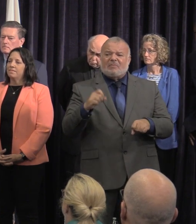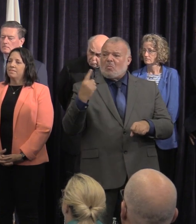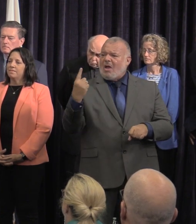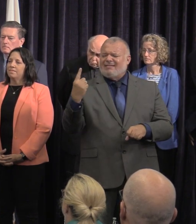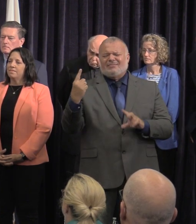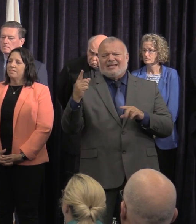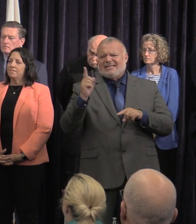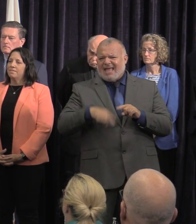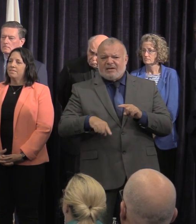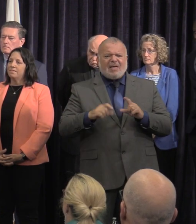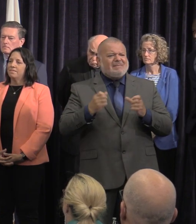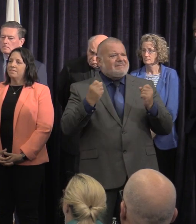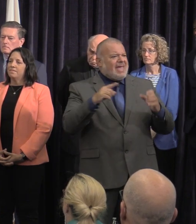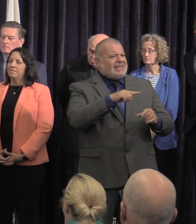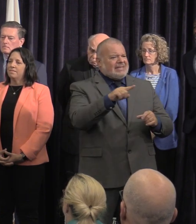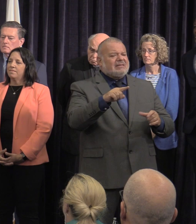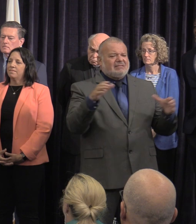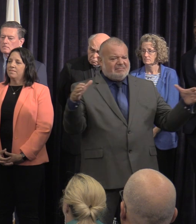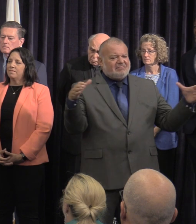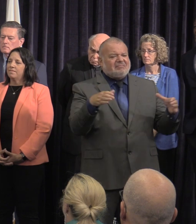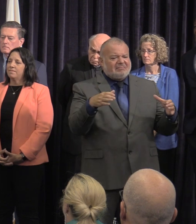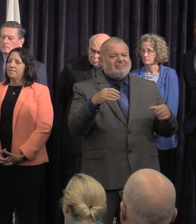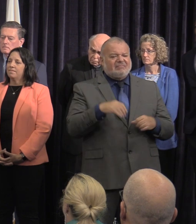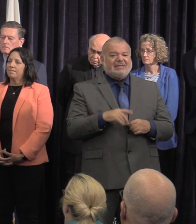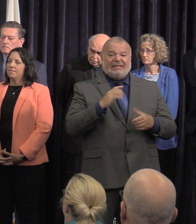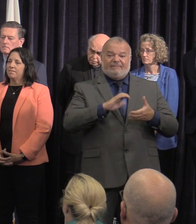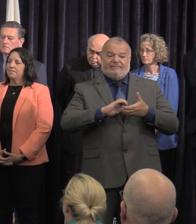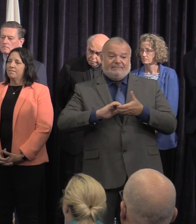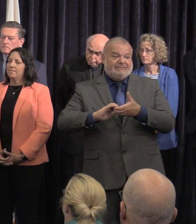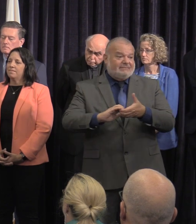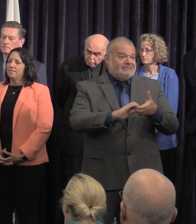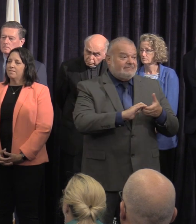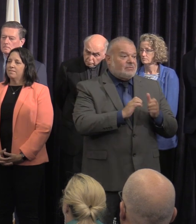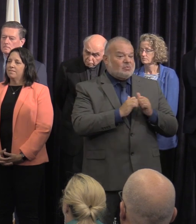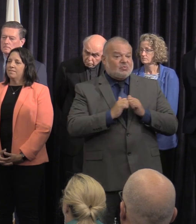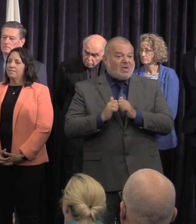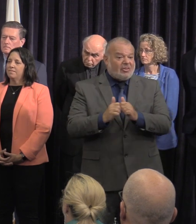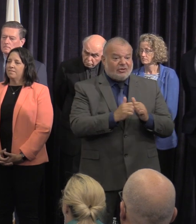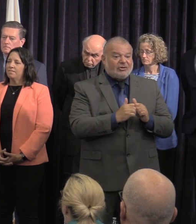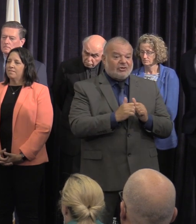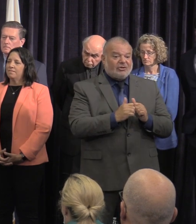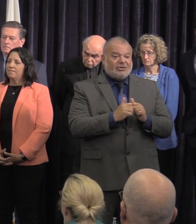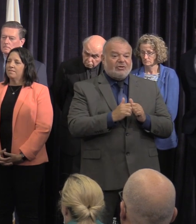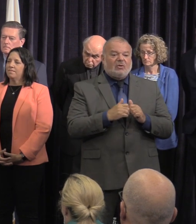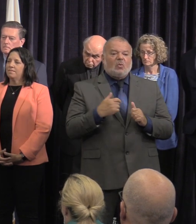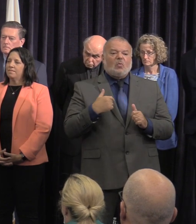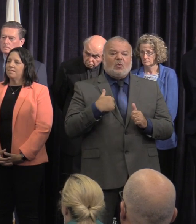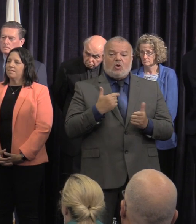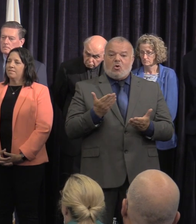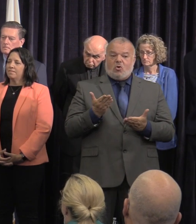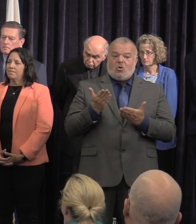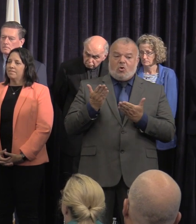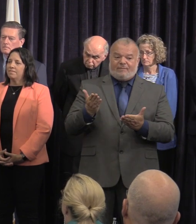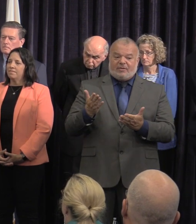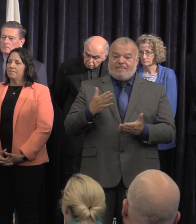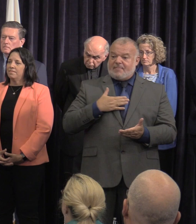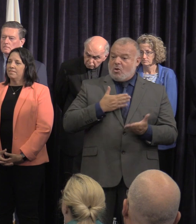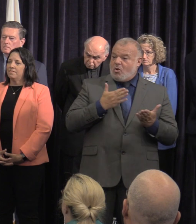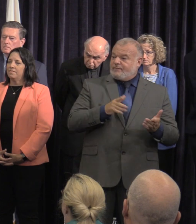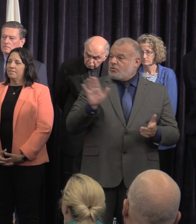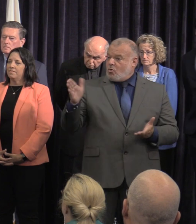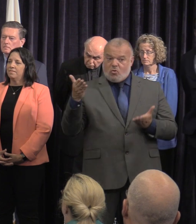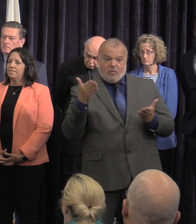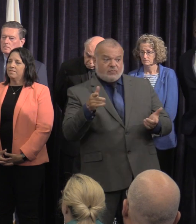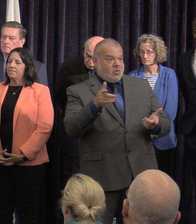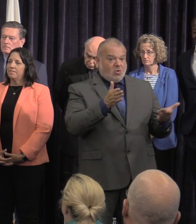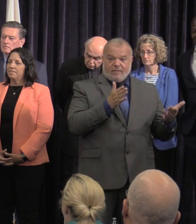by ourselves. But if we bring this together, if we show up together and offer what we have with a spirit of joy